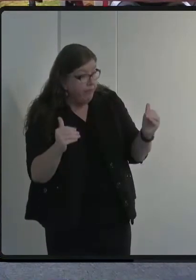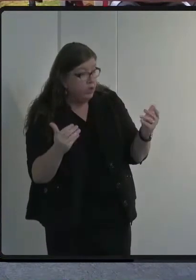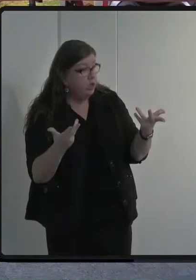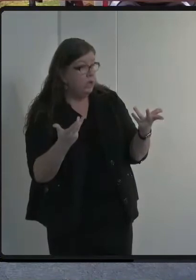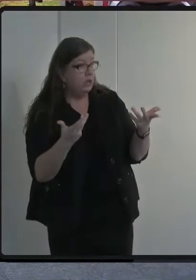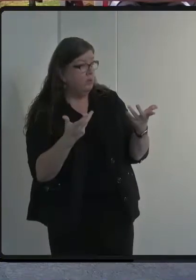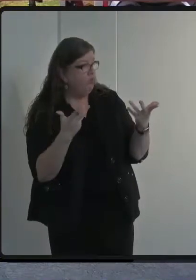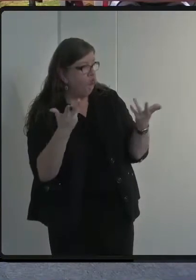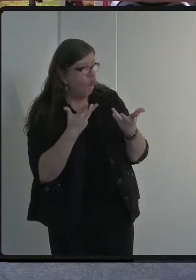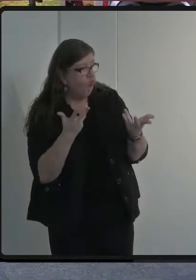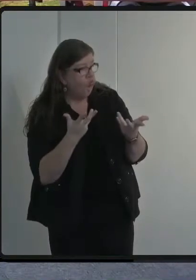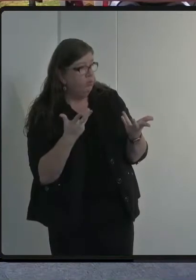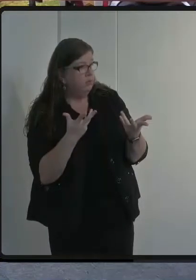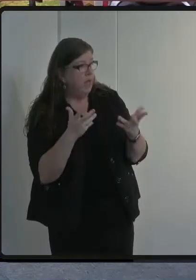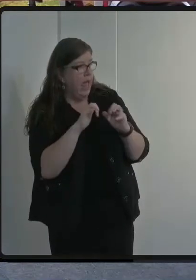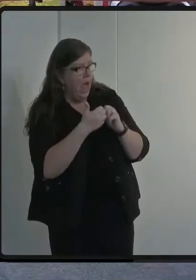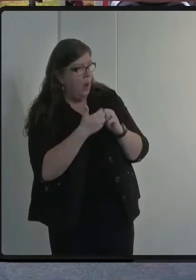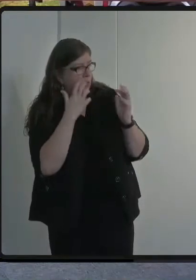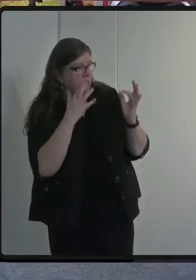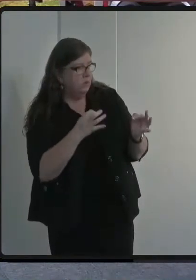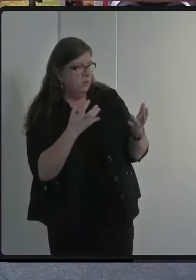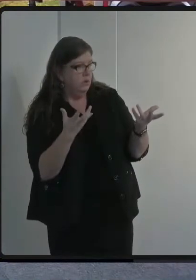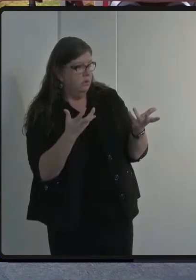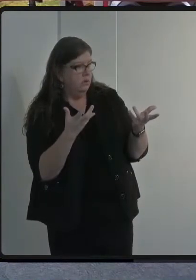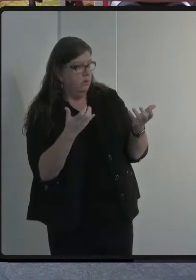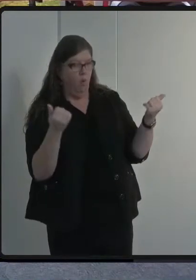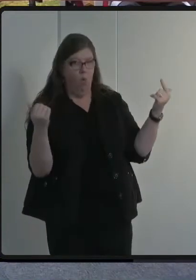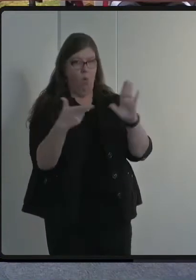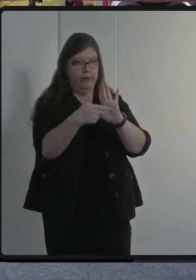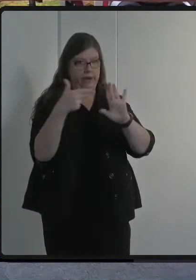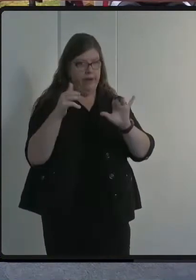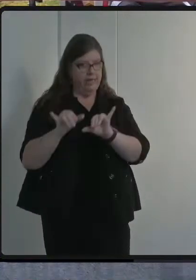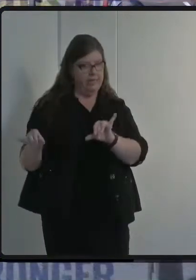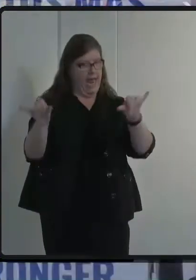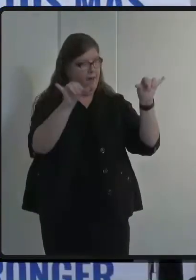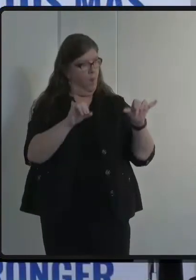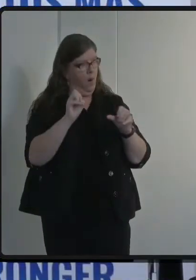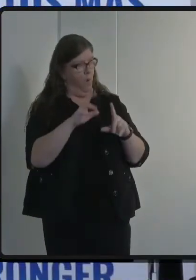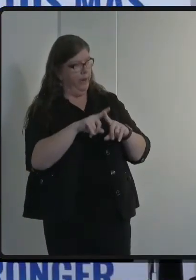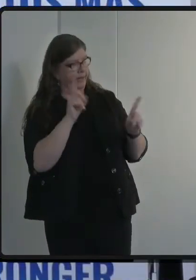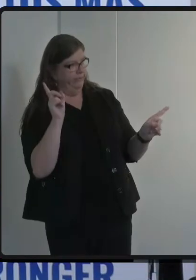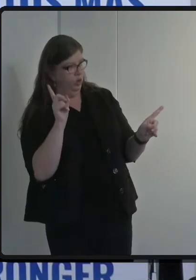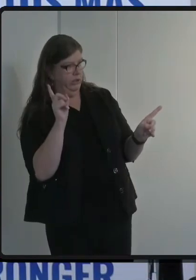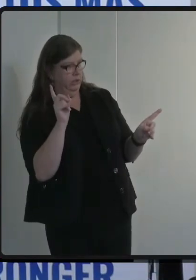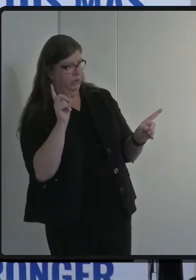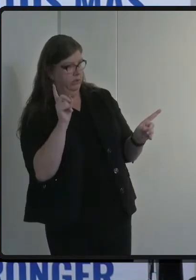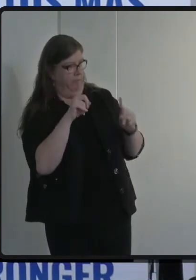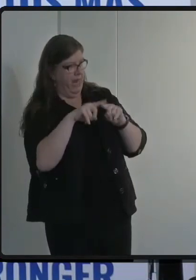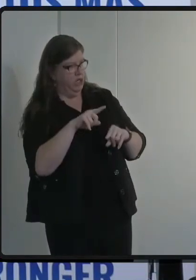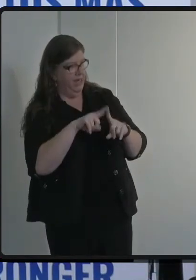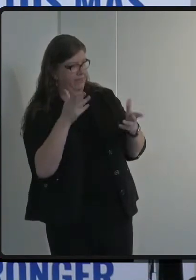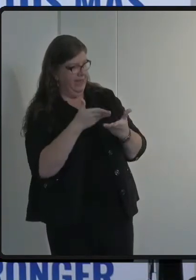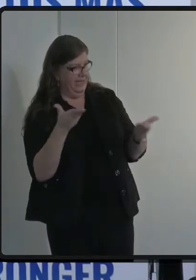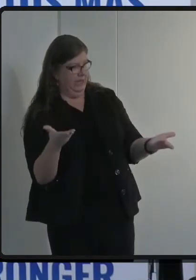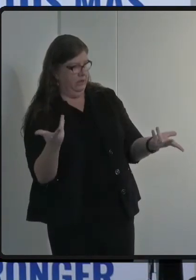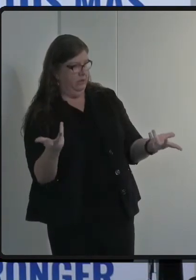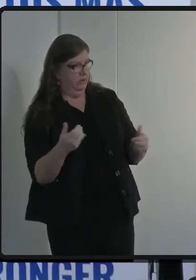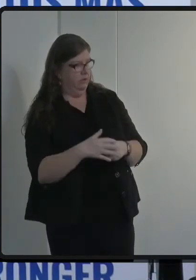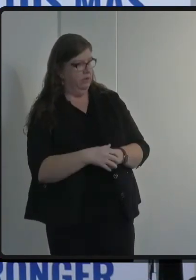level? How are they? Are they all identified the same way, or are there different ones based on different areas?